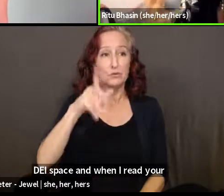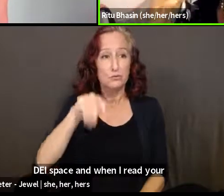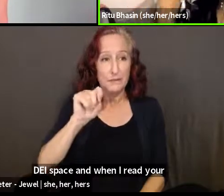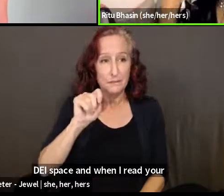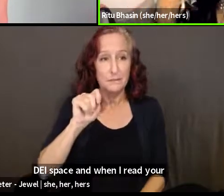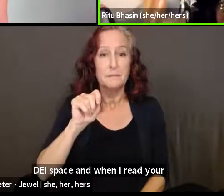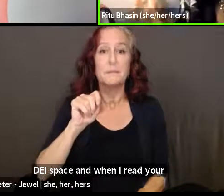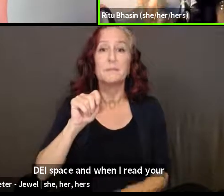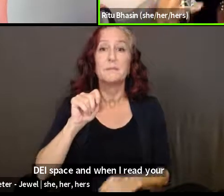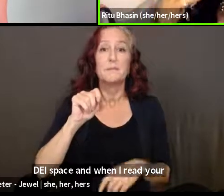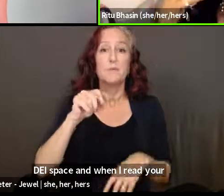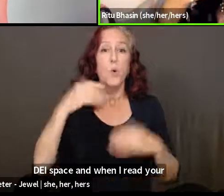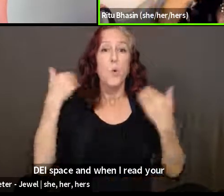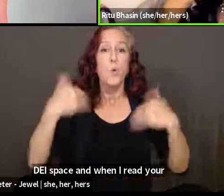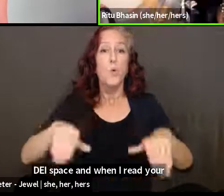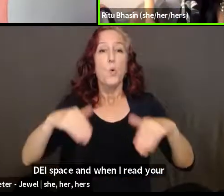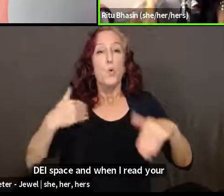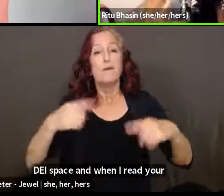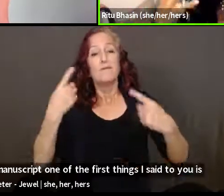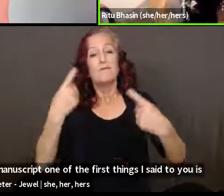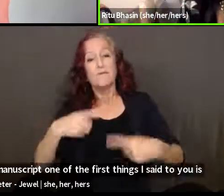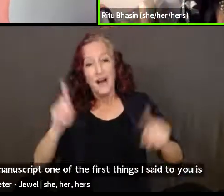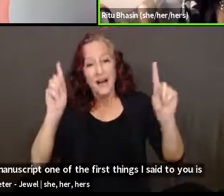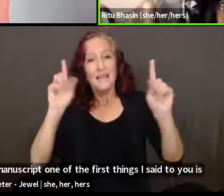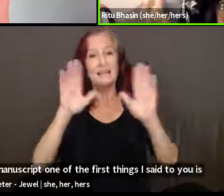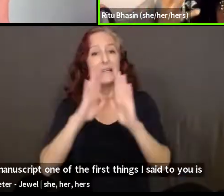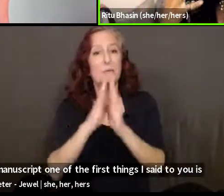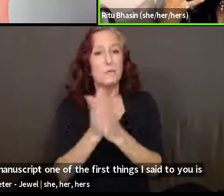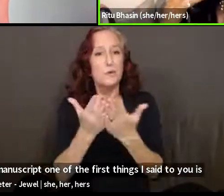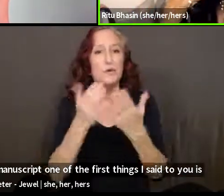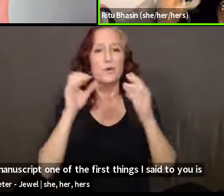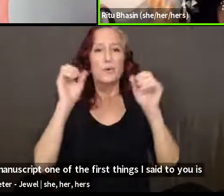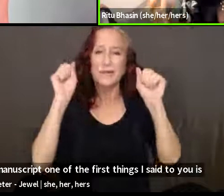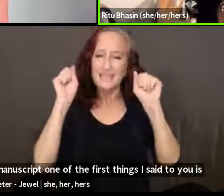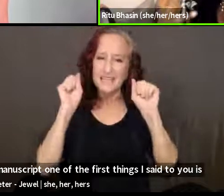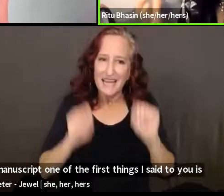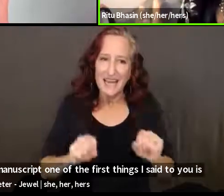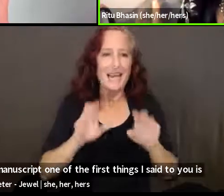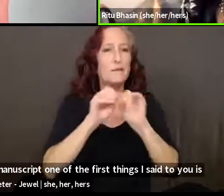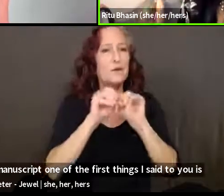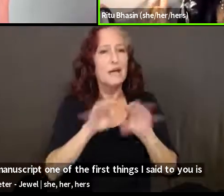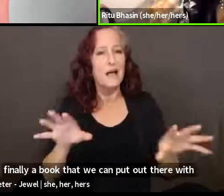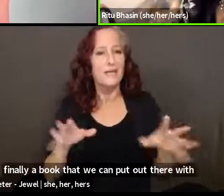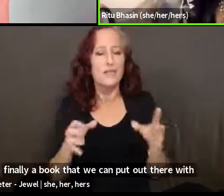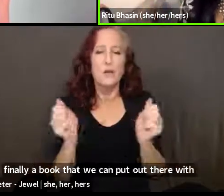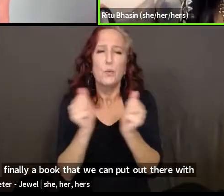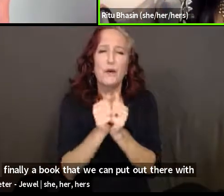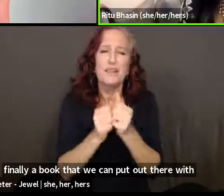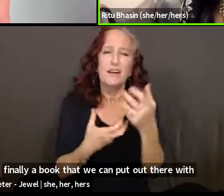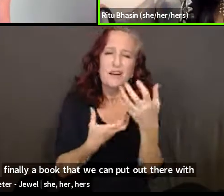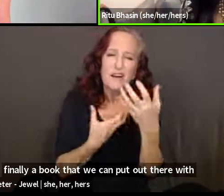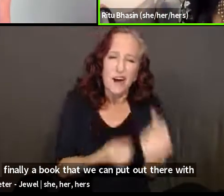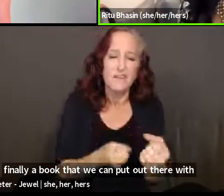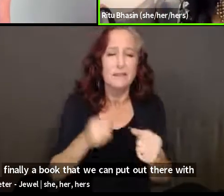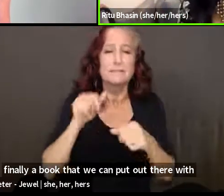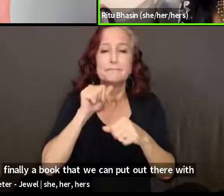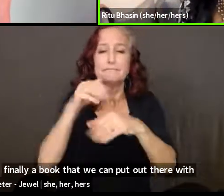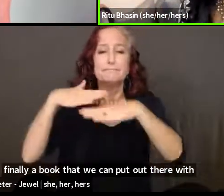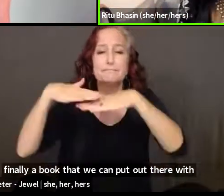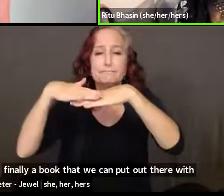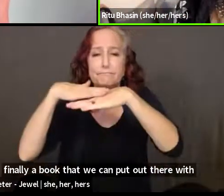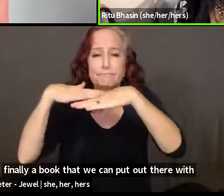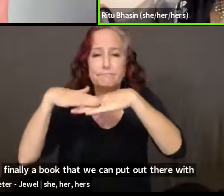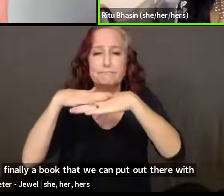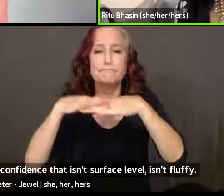finally, a book that we can put out there with confidence, that isn't surface level, isn't fluffy. It's practical, it's data